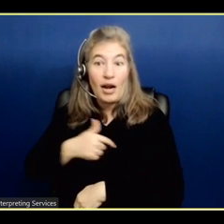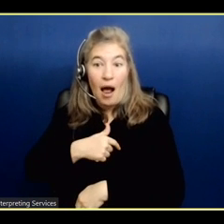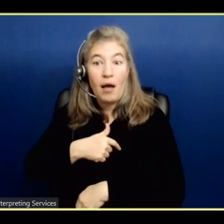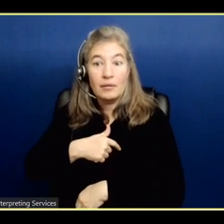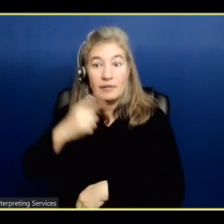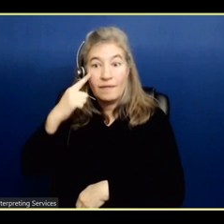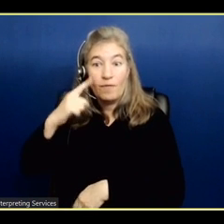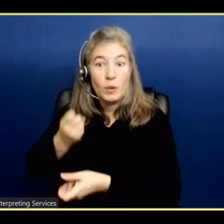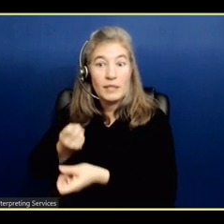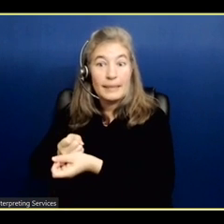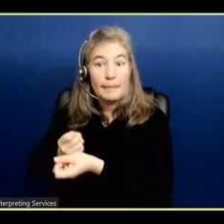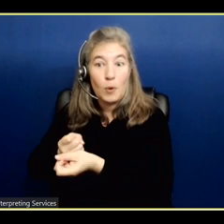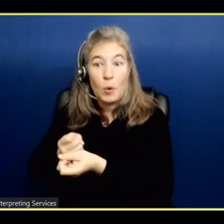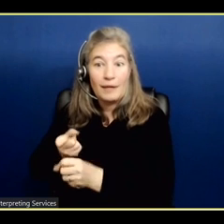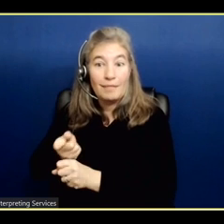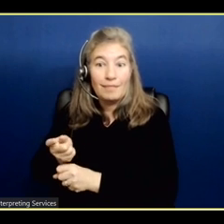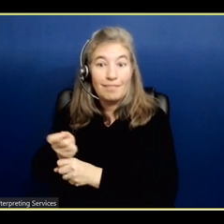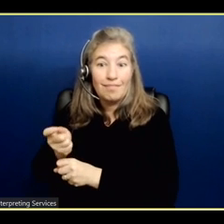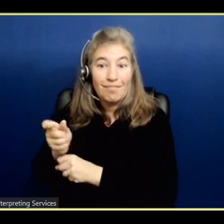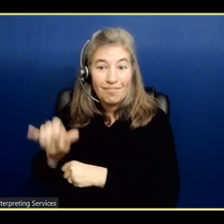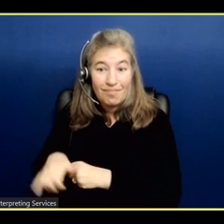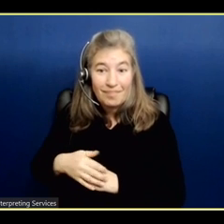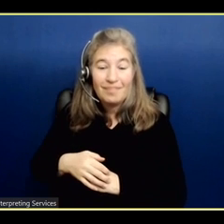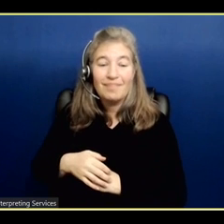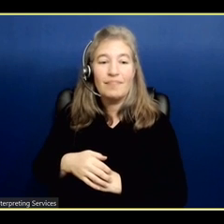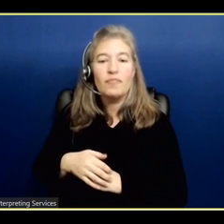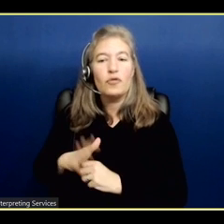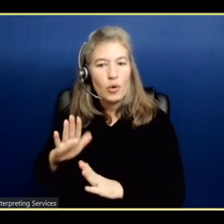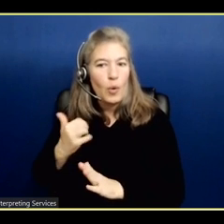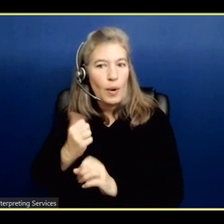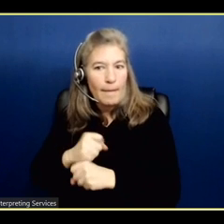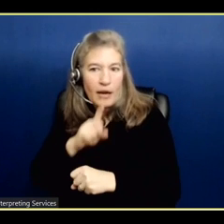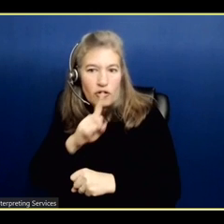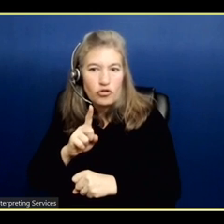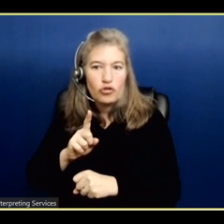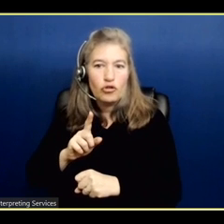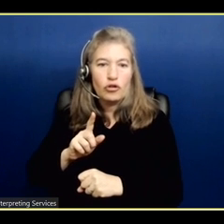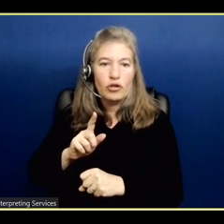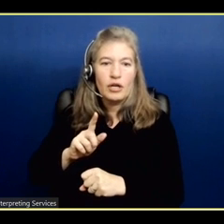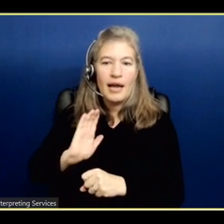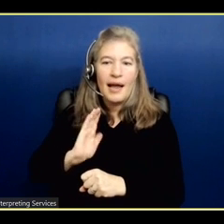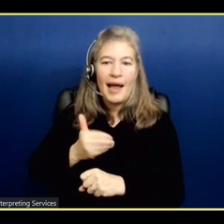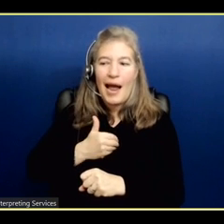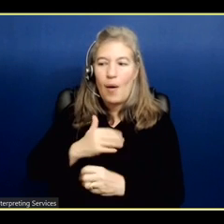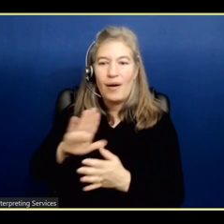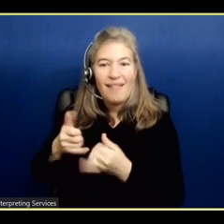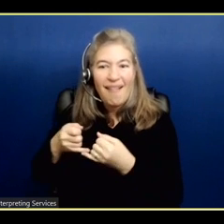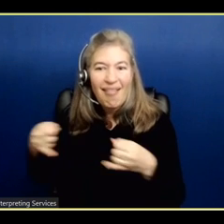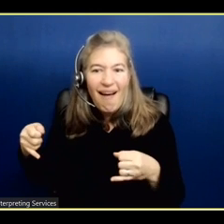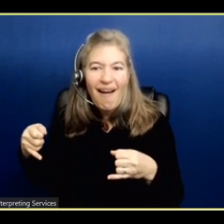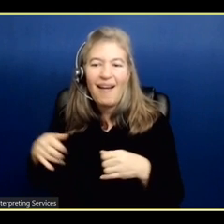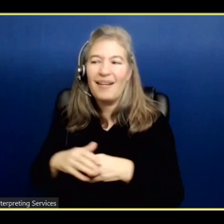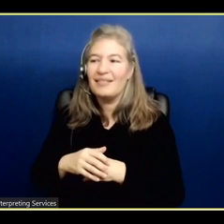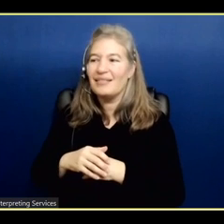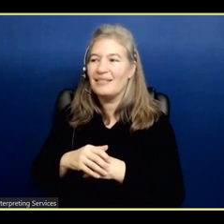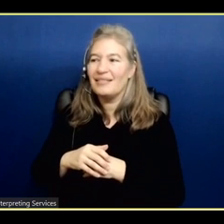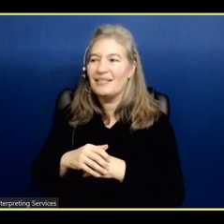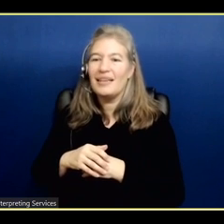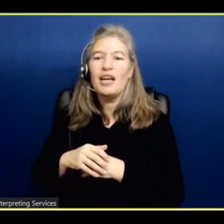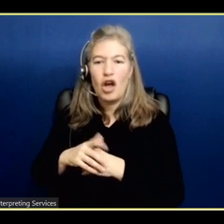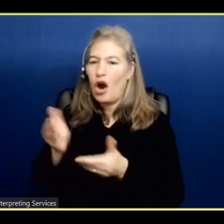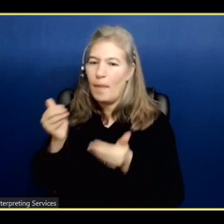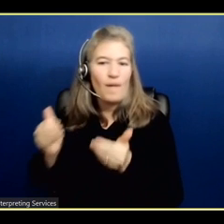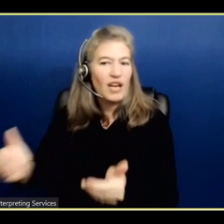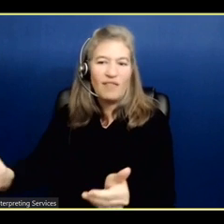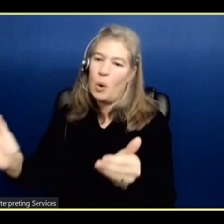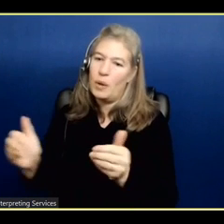and artists who do have plans underway for next year can feel like not everything is up in the air. Obviously with the caveat as well that we will be